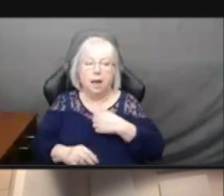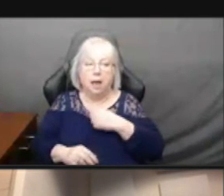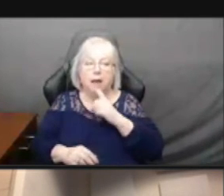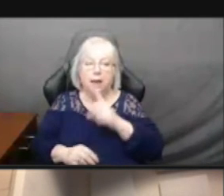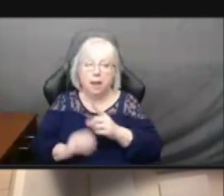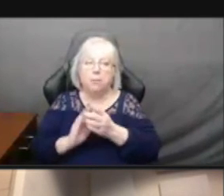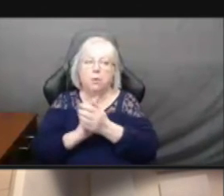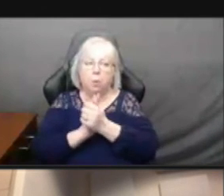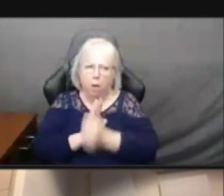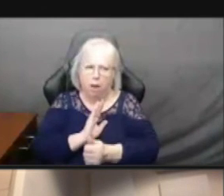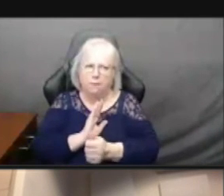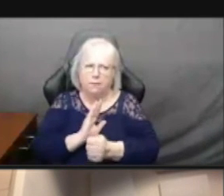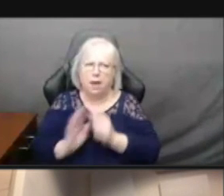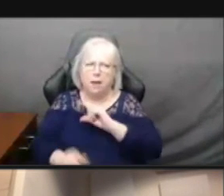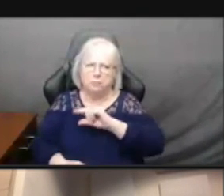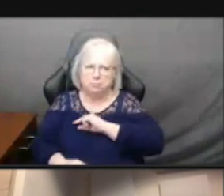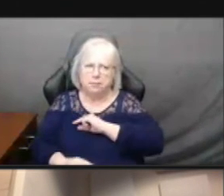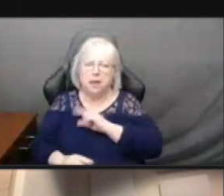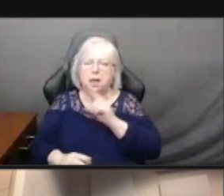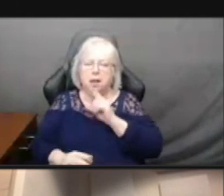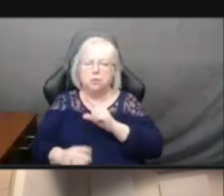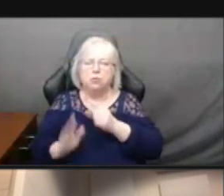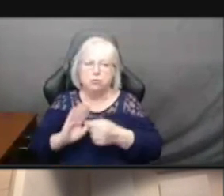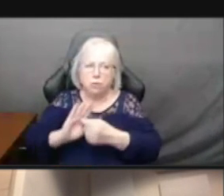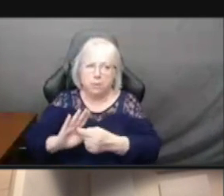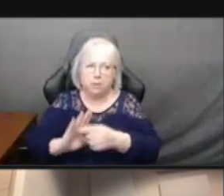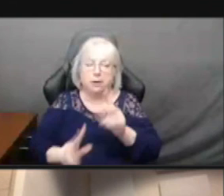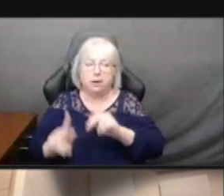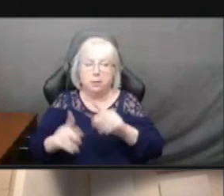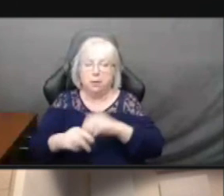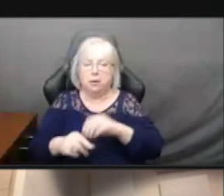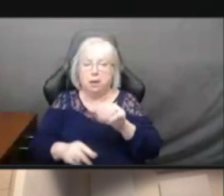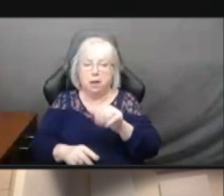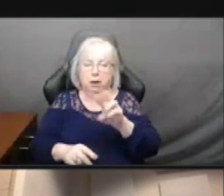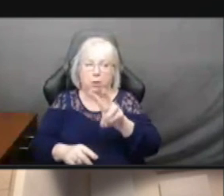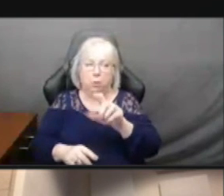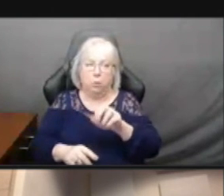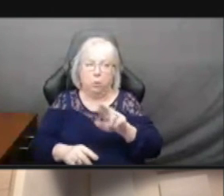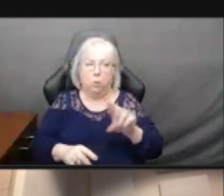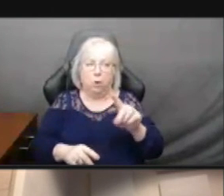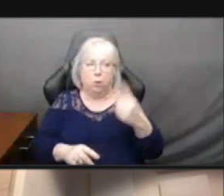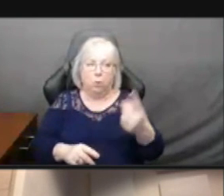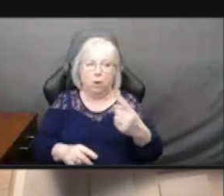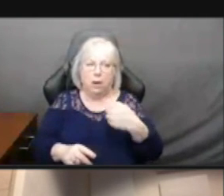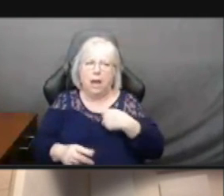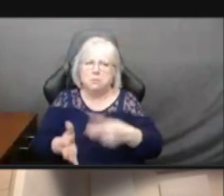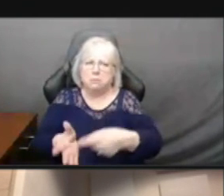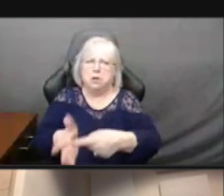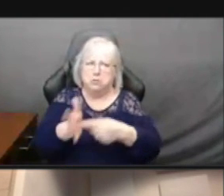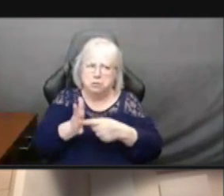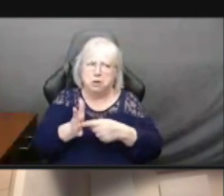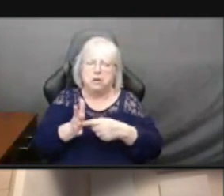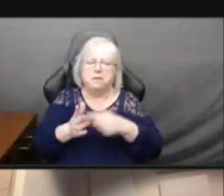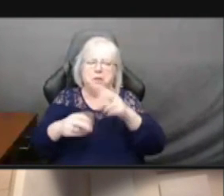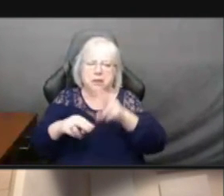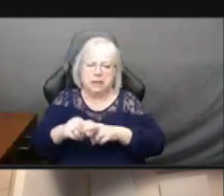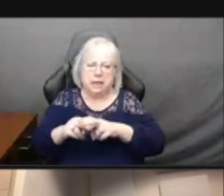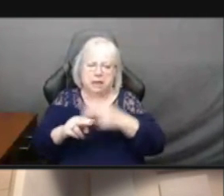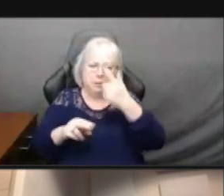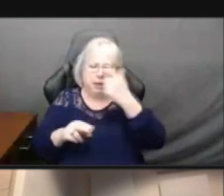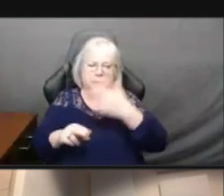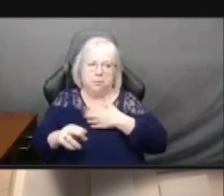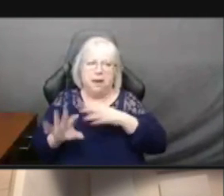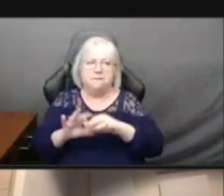to represent the citizens of Ward 1, I deserve the seat because my family and I